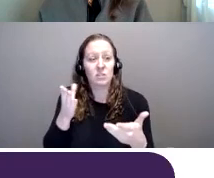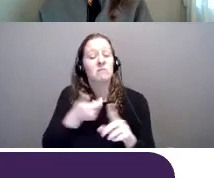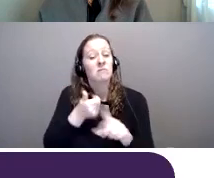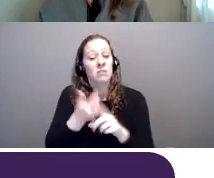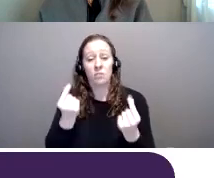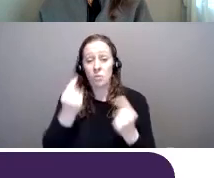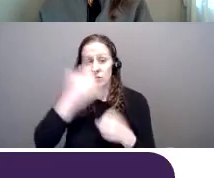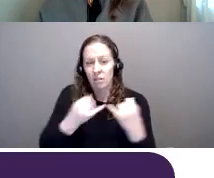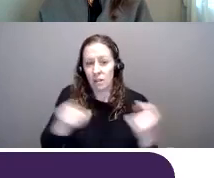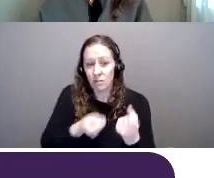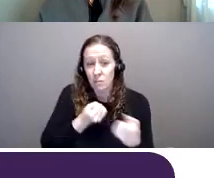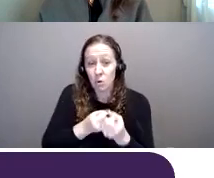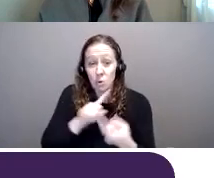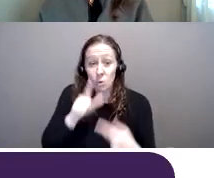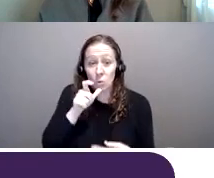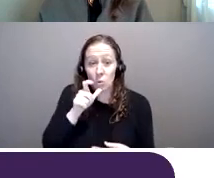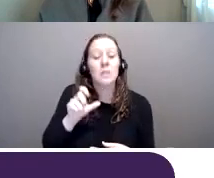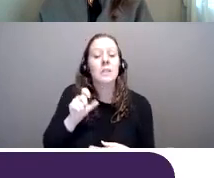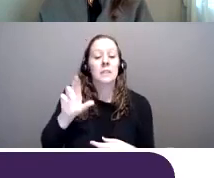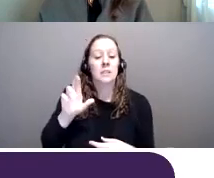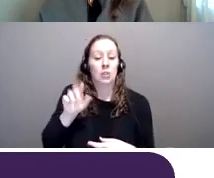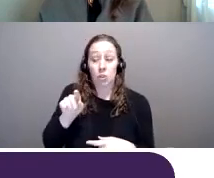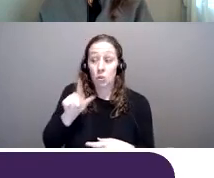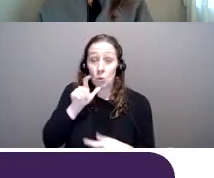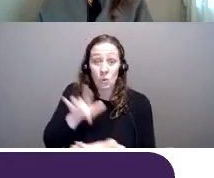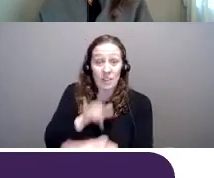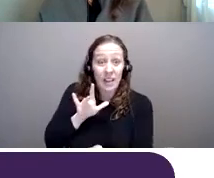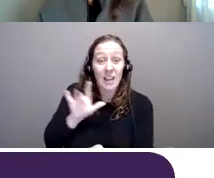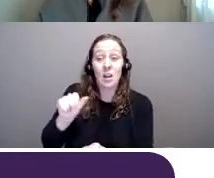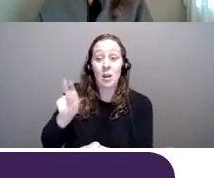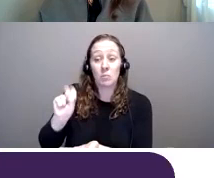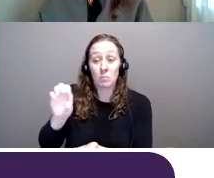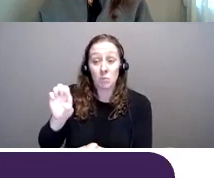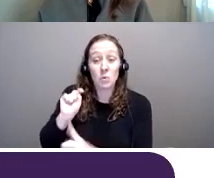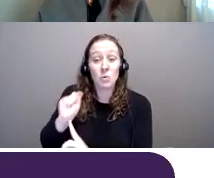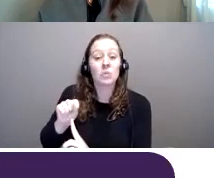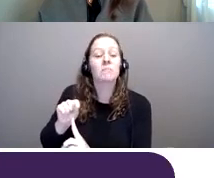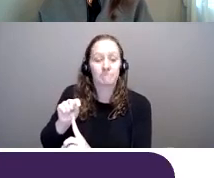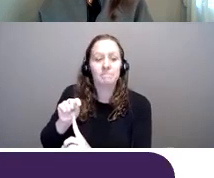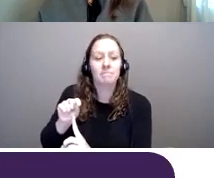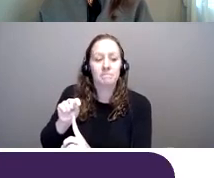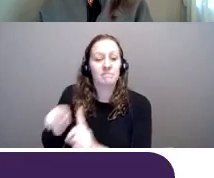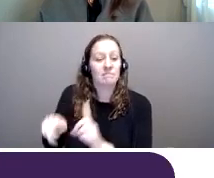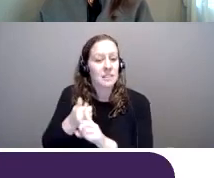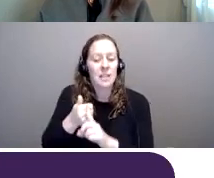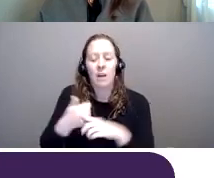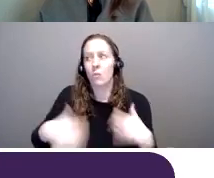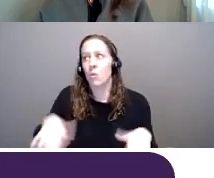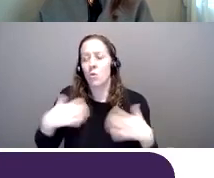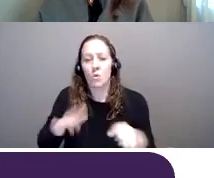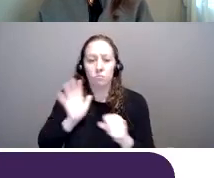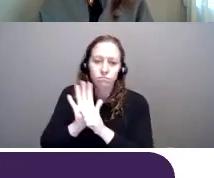supports to seniors who are being taken advantage of or abused. She is absolutely a tireless